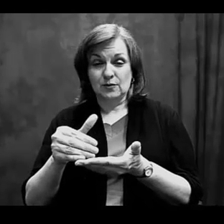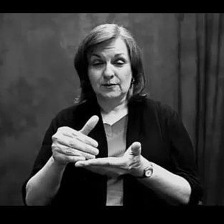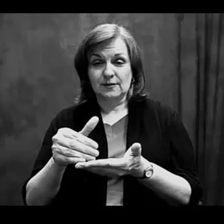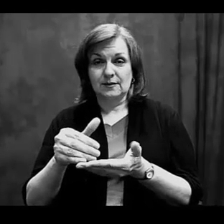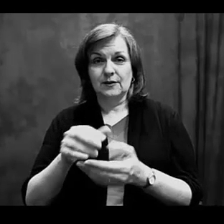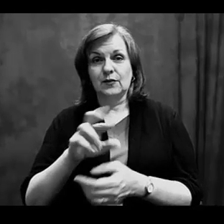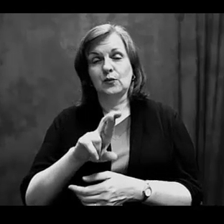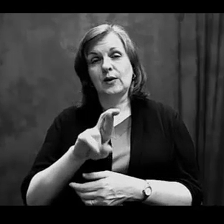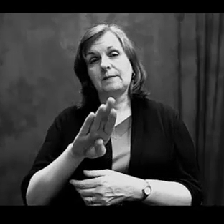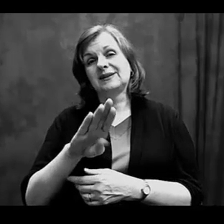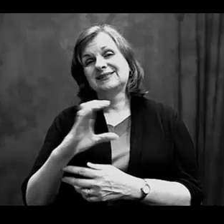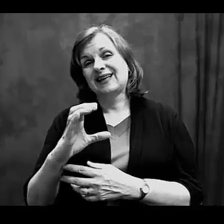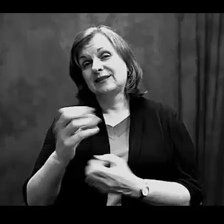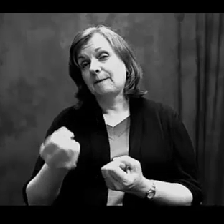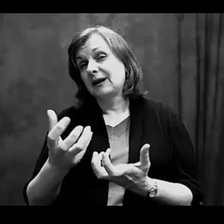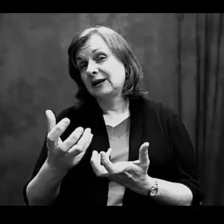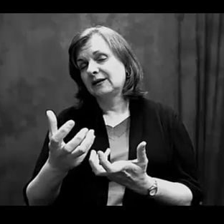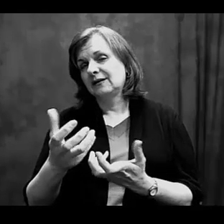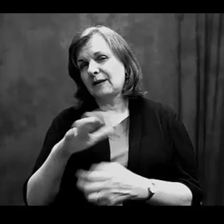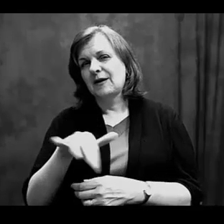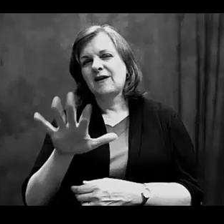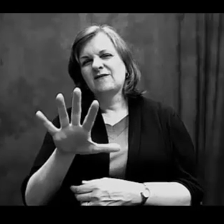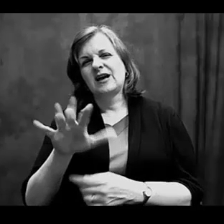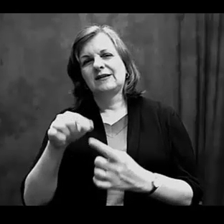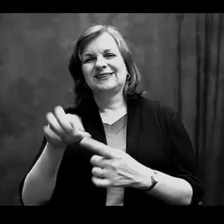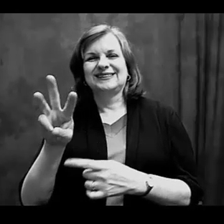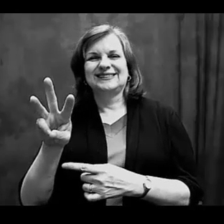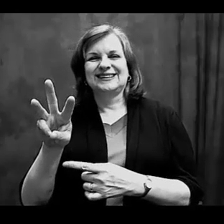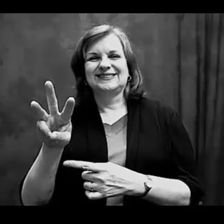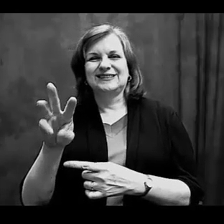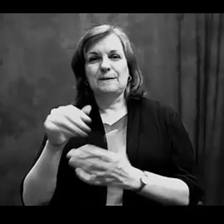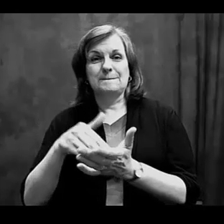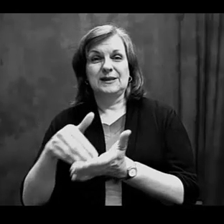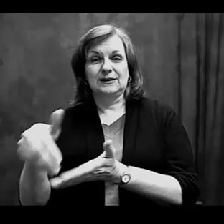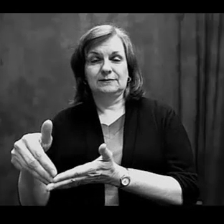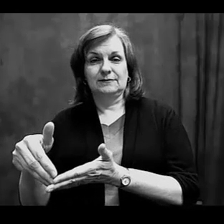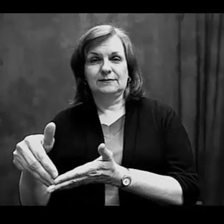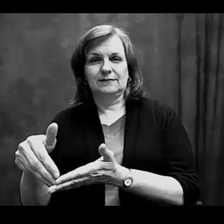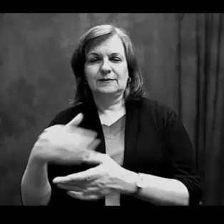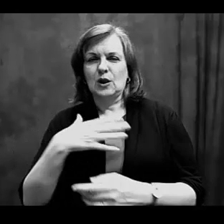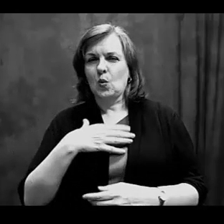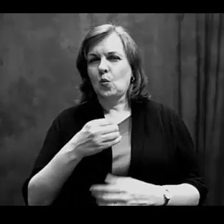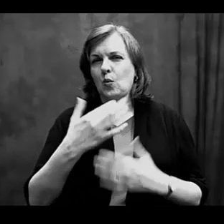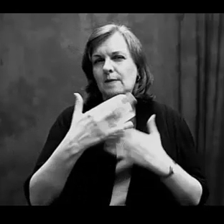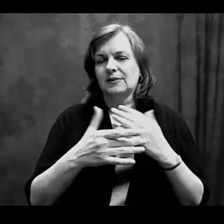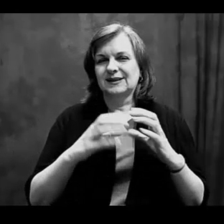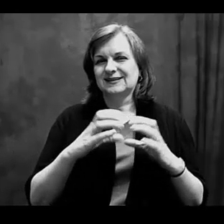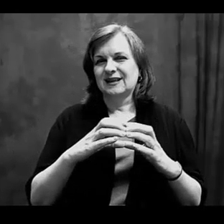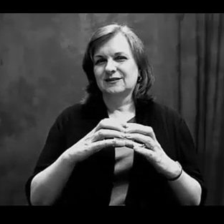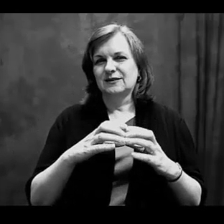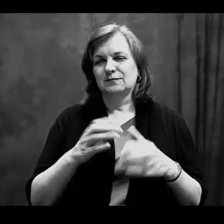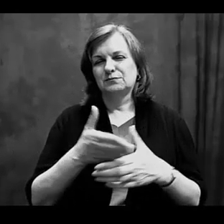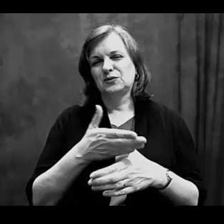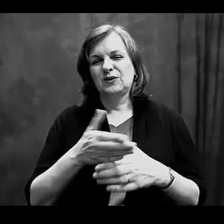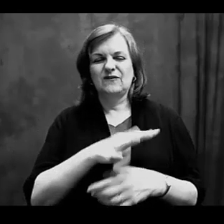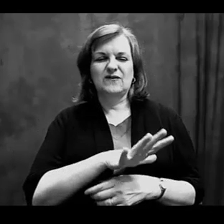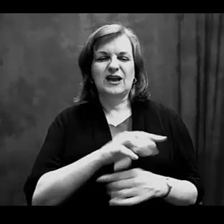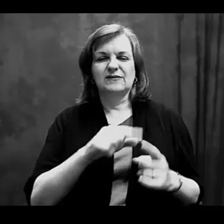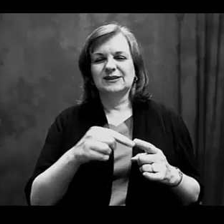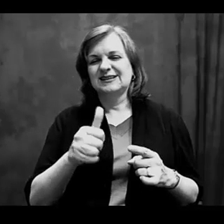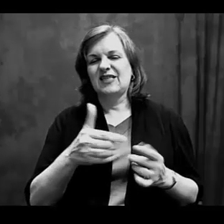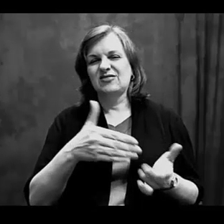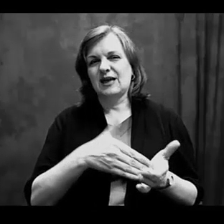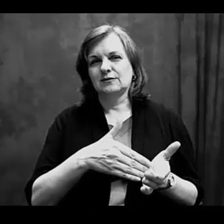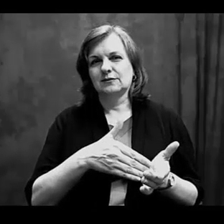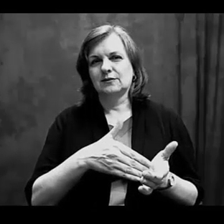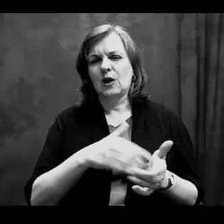small amount, but we look at red blood cells being on the order of 5 to 6 million. White